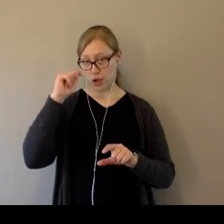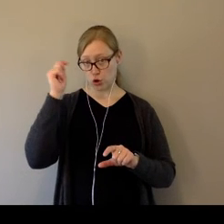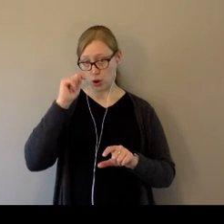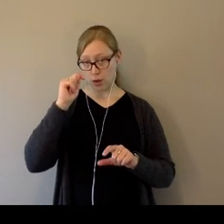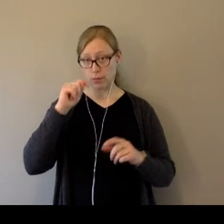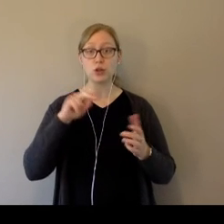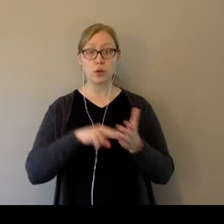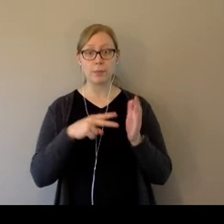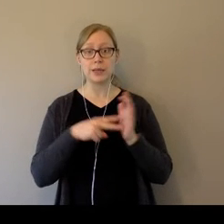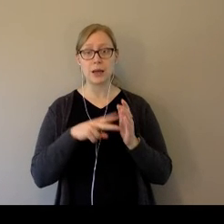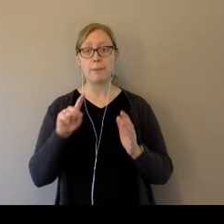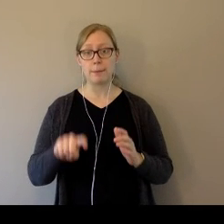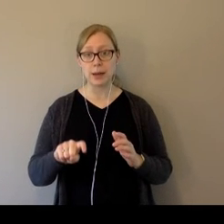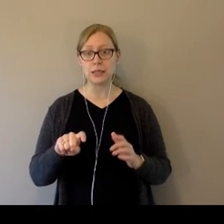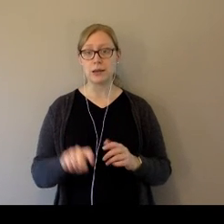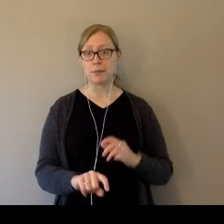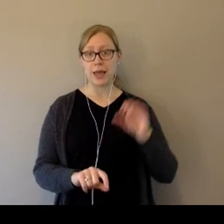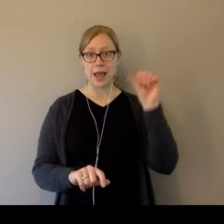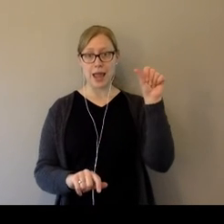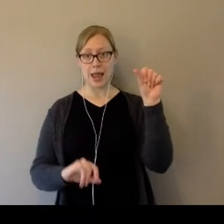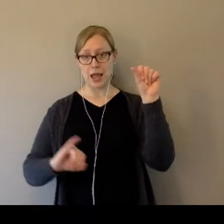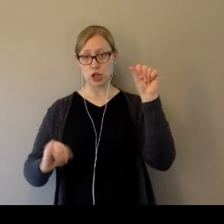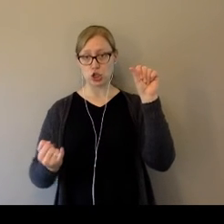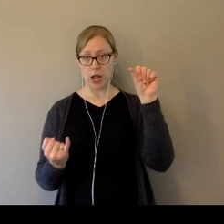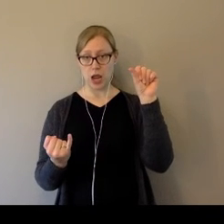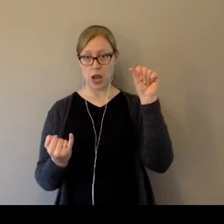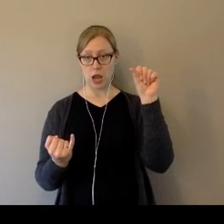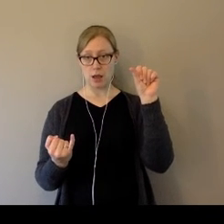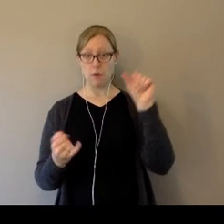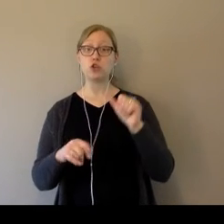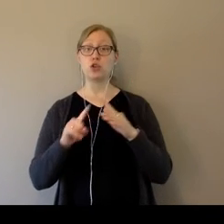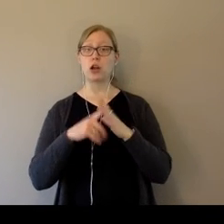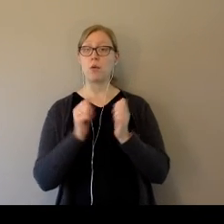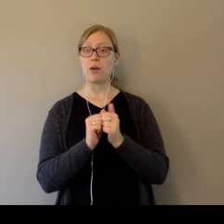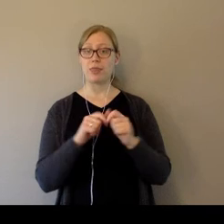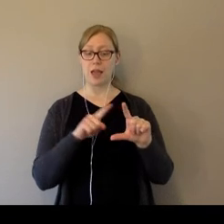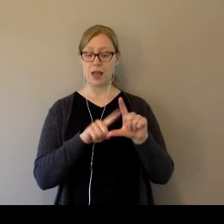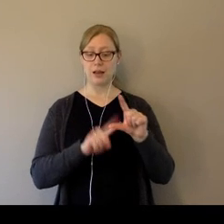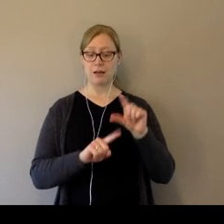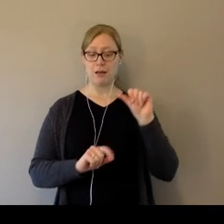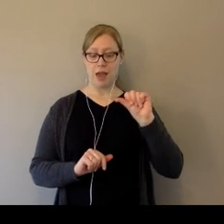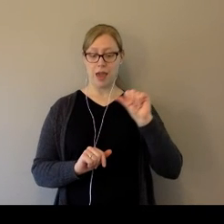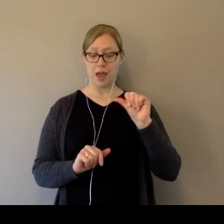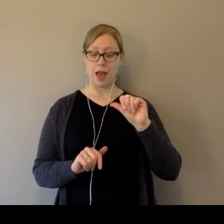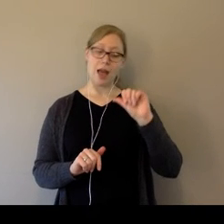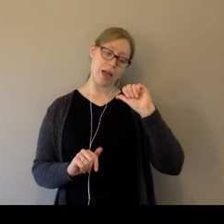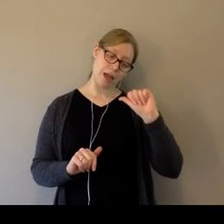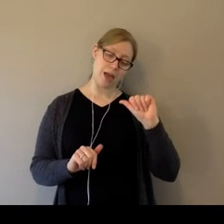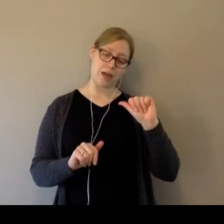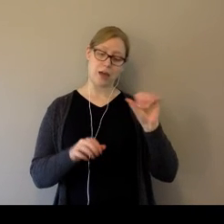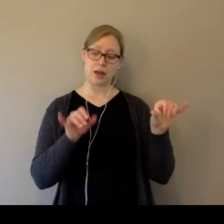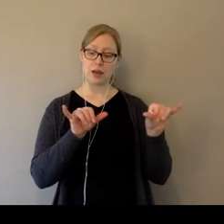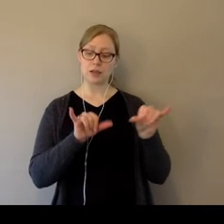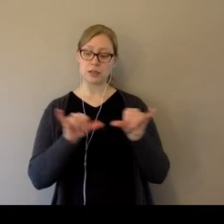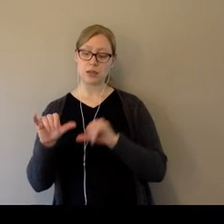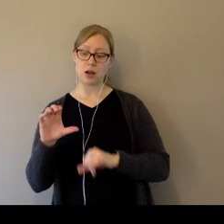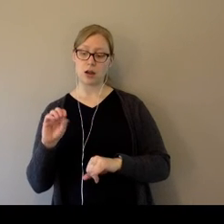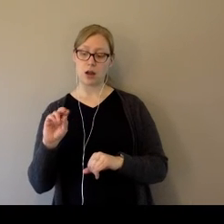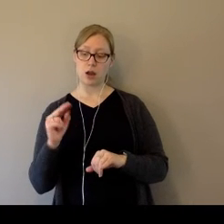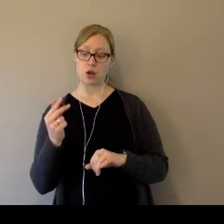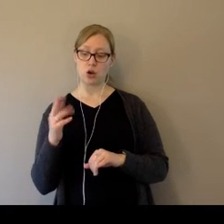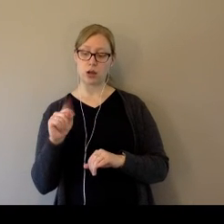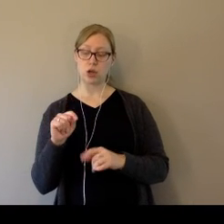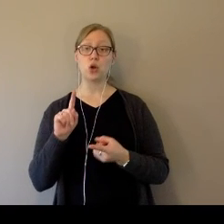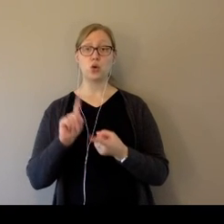we're going to say angle, we'll start with A. Angle A is congruent to angle J, and that would be by